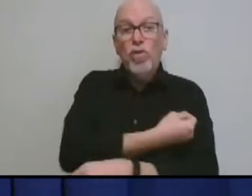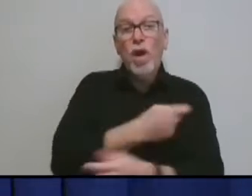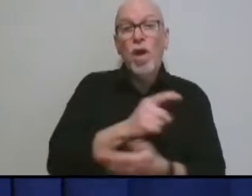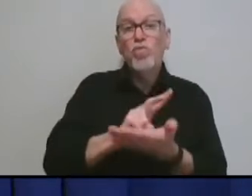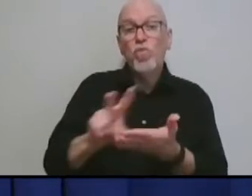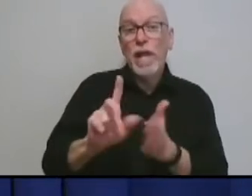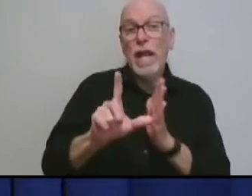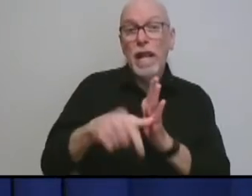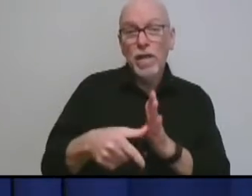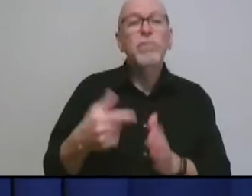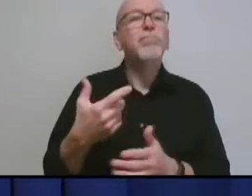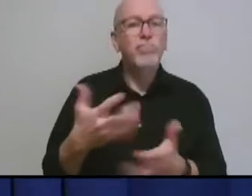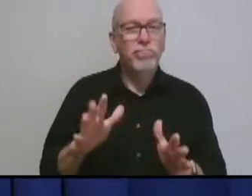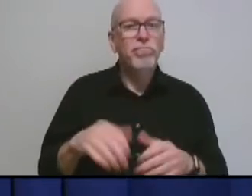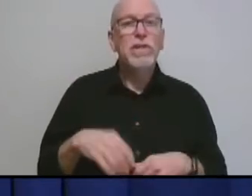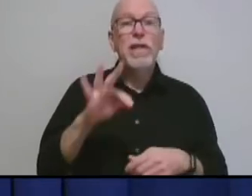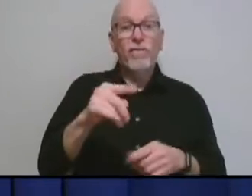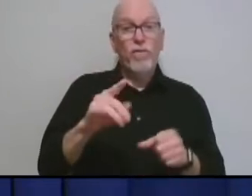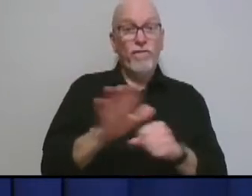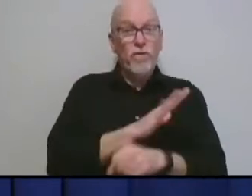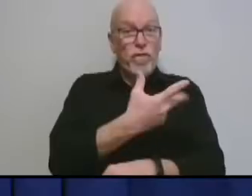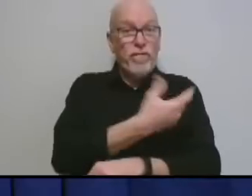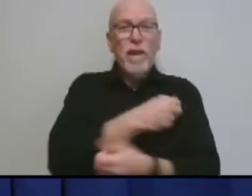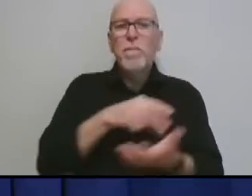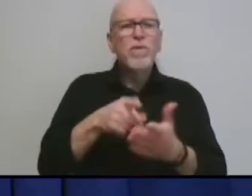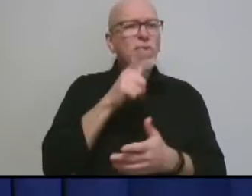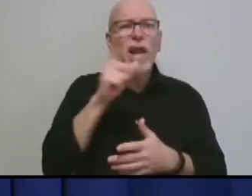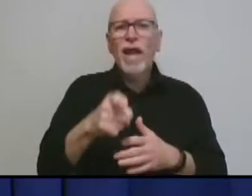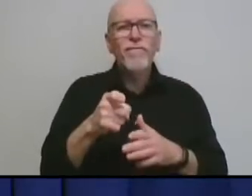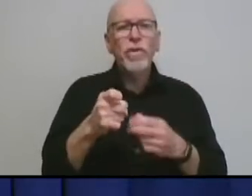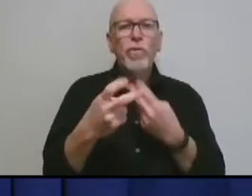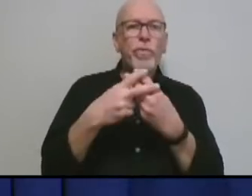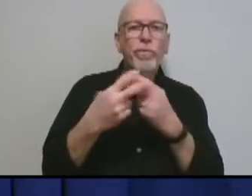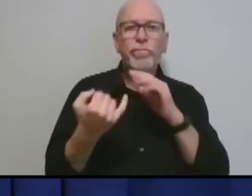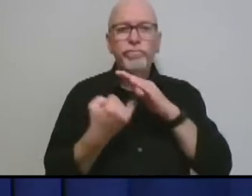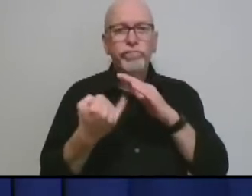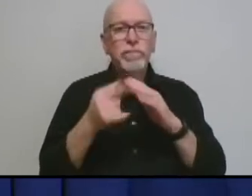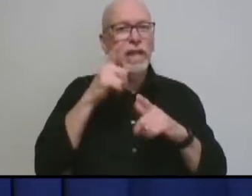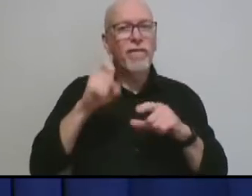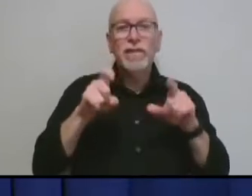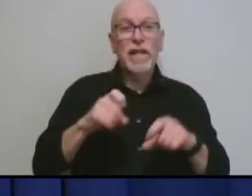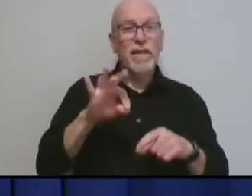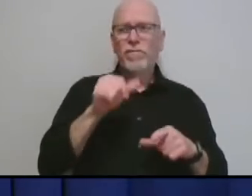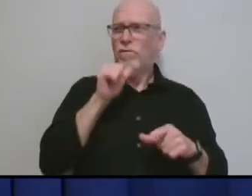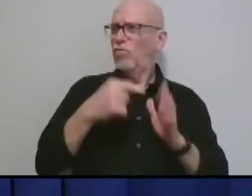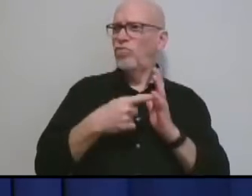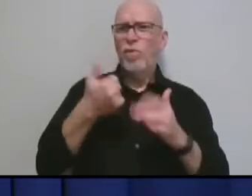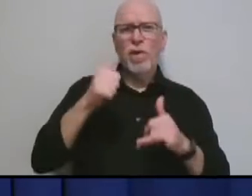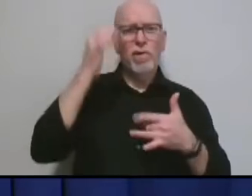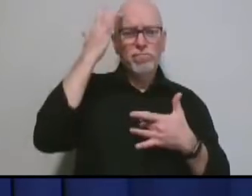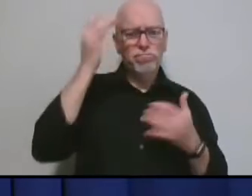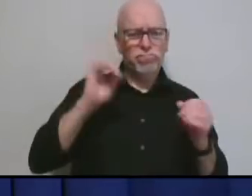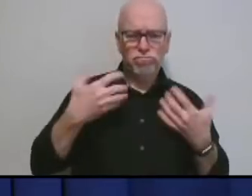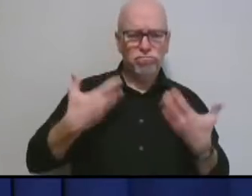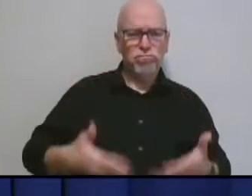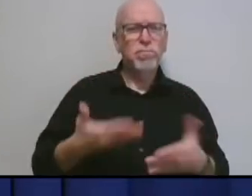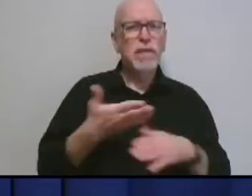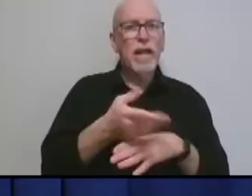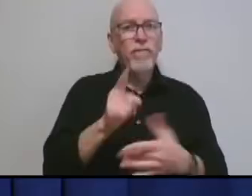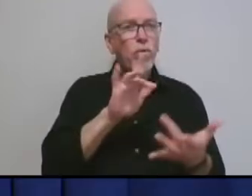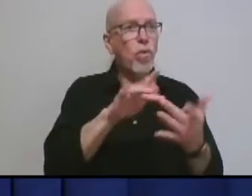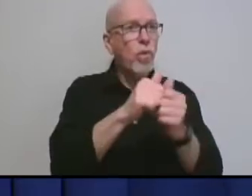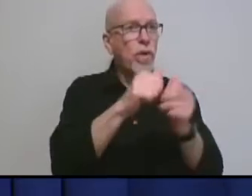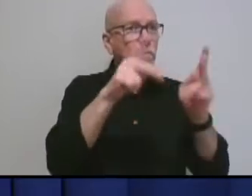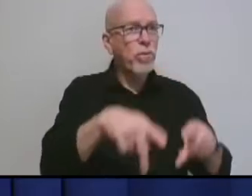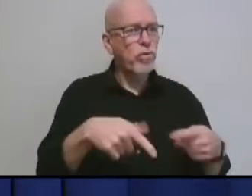you're fully vaccinated, you will not have to quarantine or be tested if you do not have symptoms of COVID-19 after close contact with someone